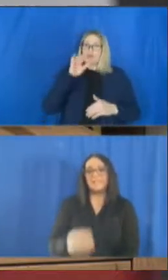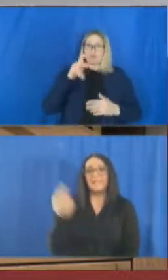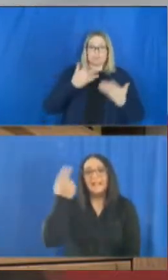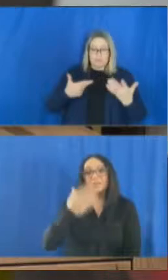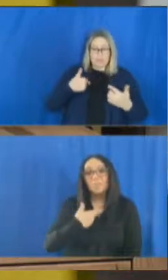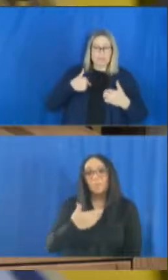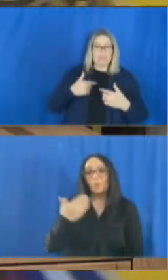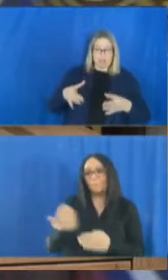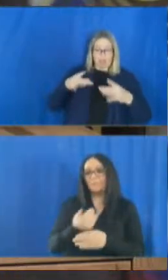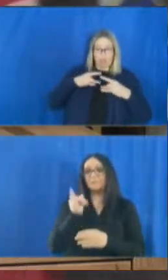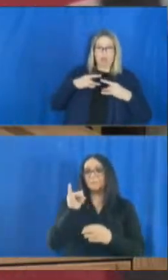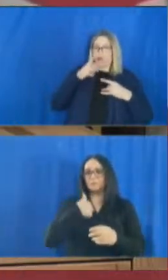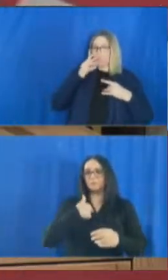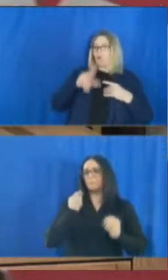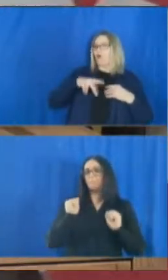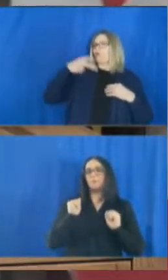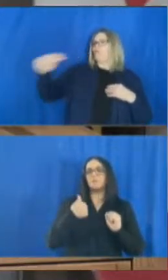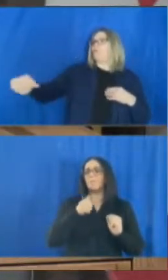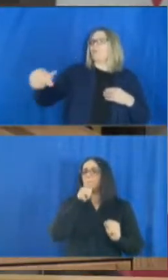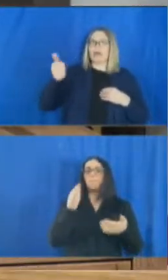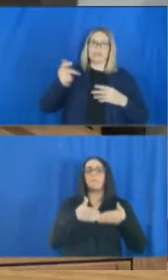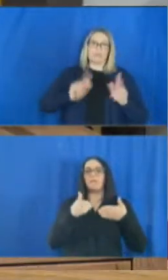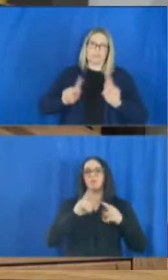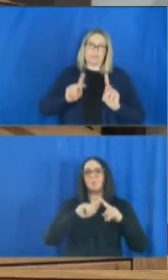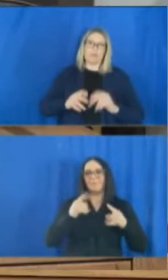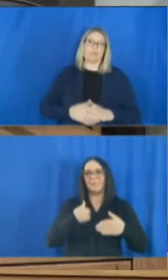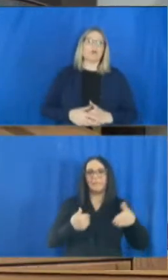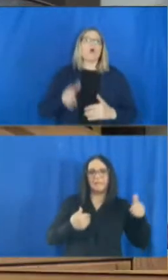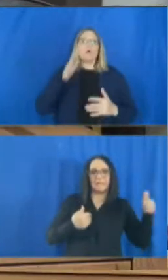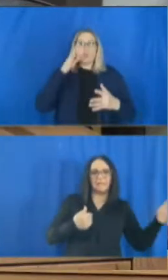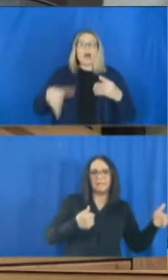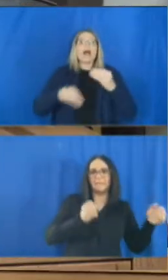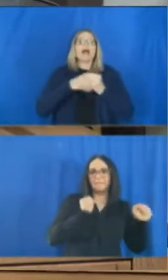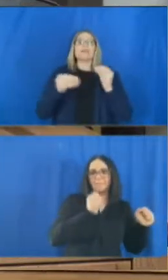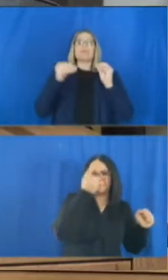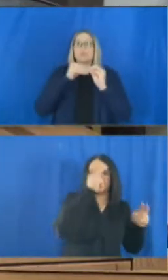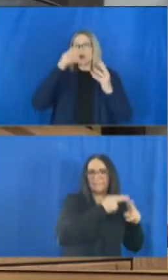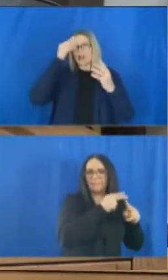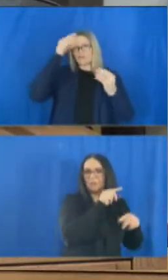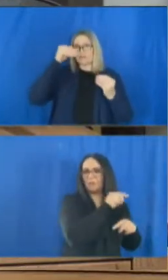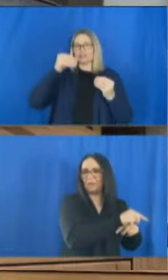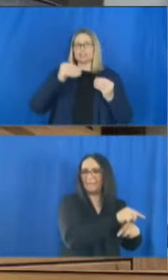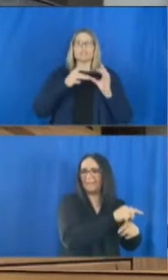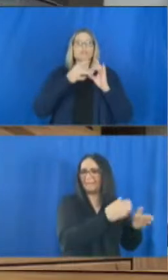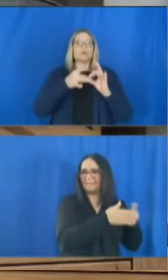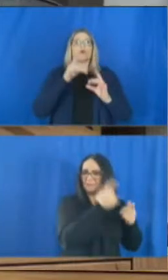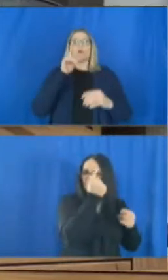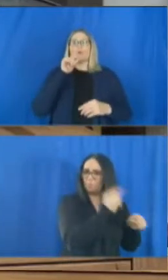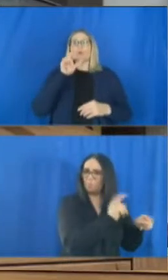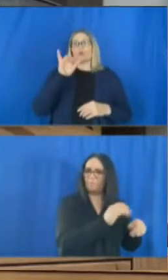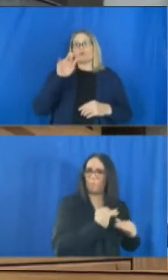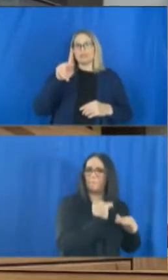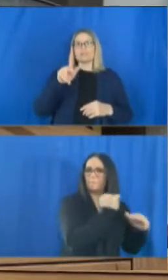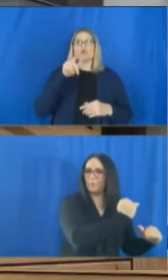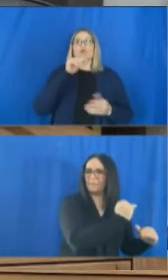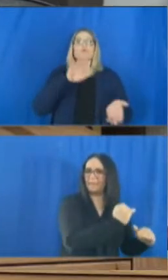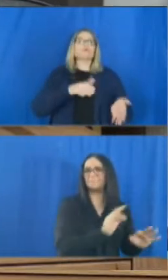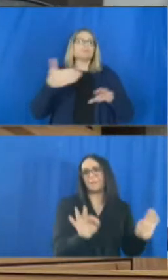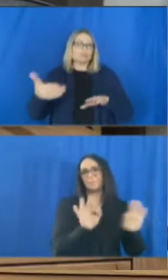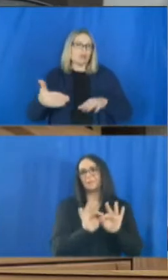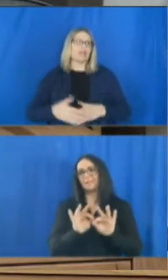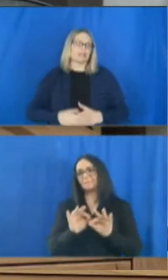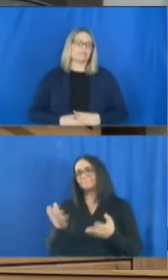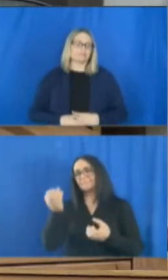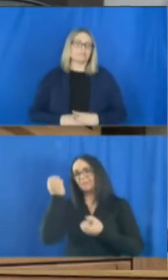who choose to have their advanced care directives signify that they don't want to be resuscitated, they don't want extraordinary measures. And